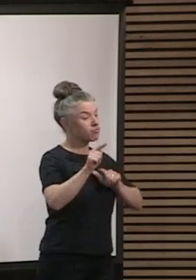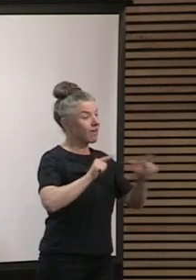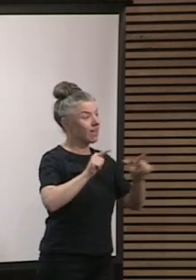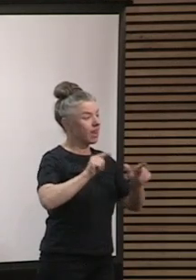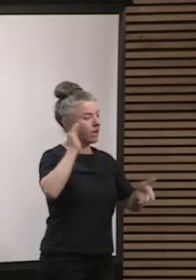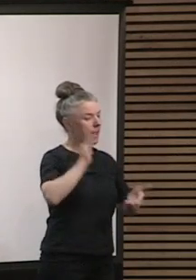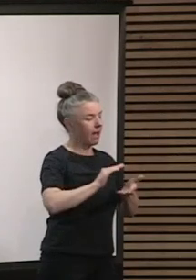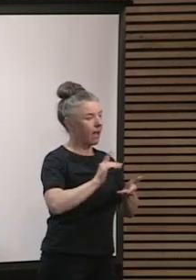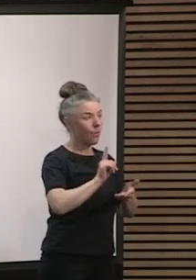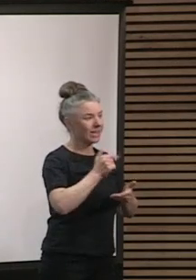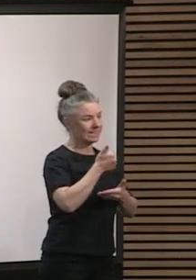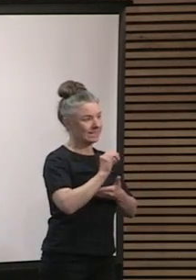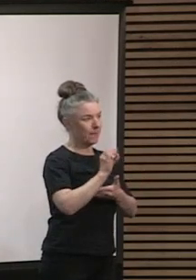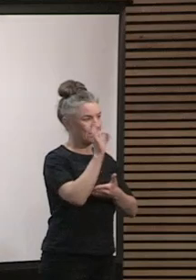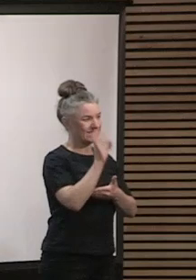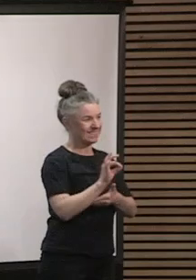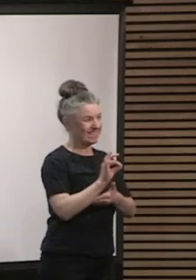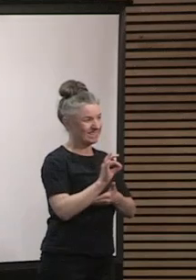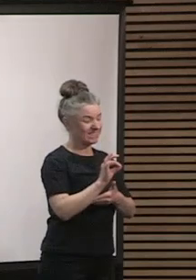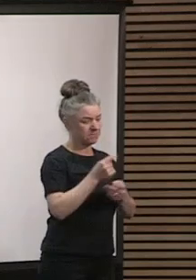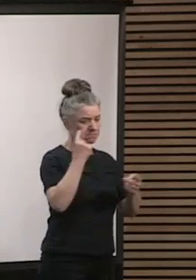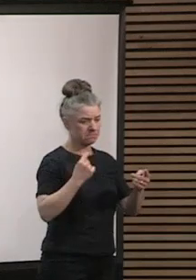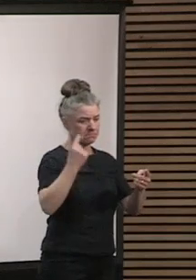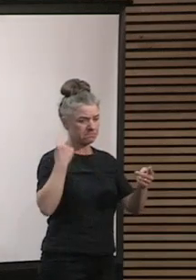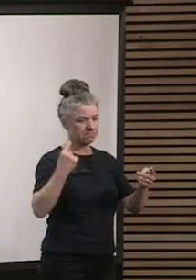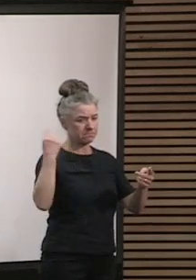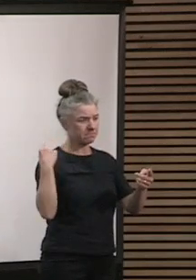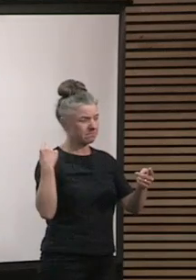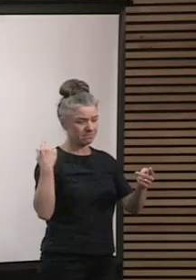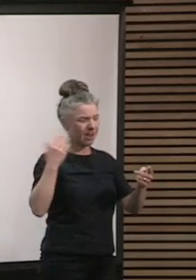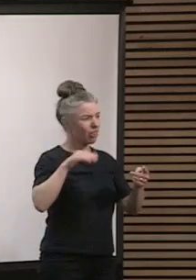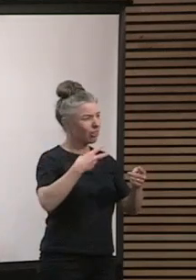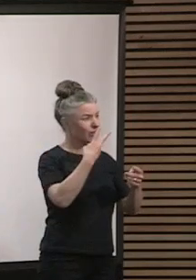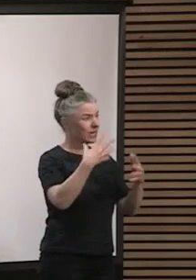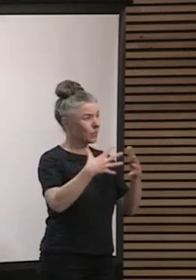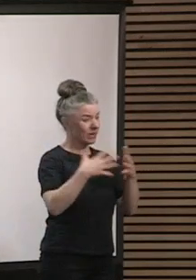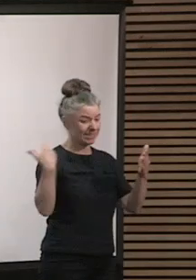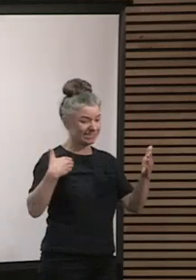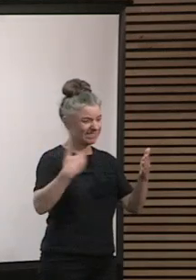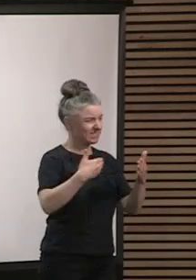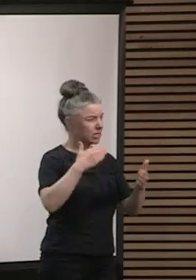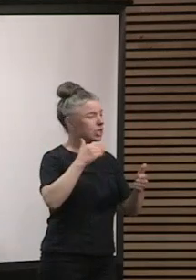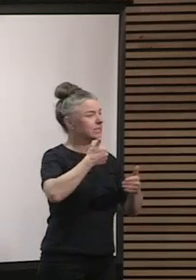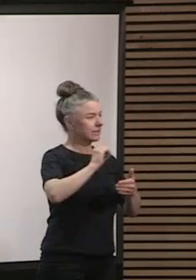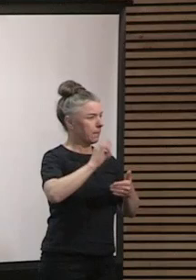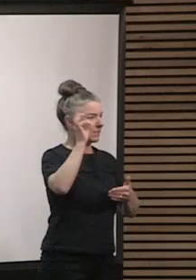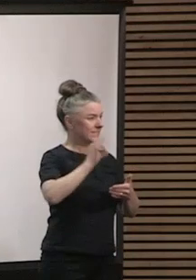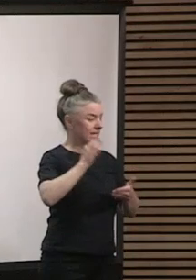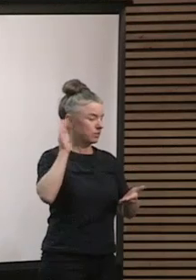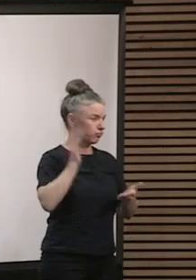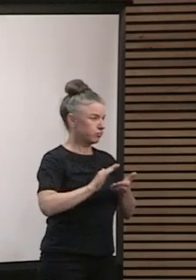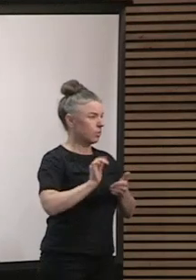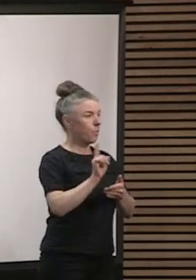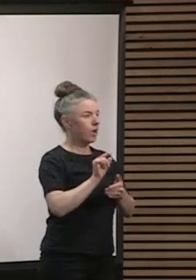travel compared with the last three Thursdays, which is even less travel than at level 3 last time,